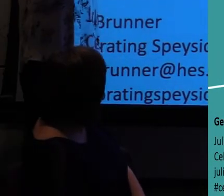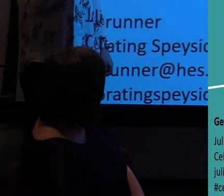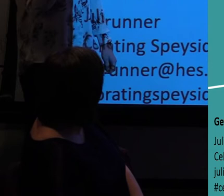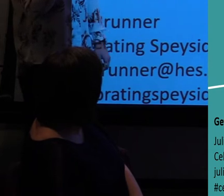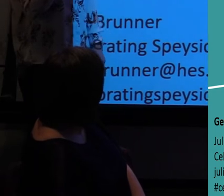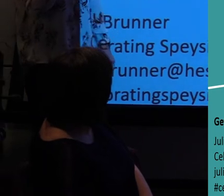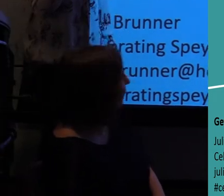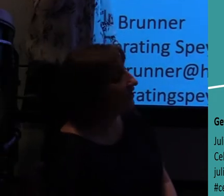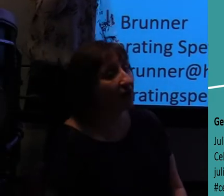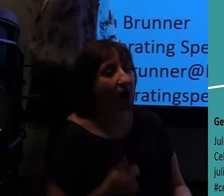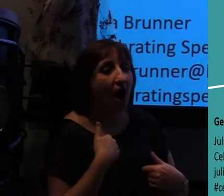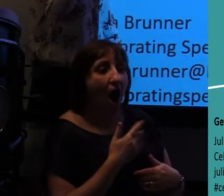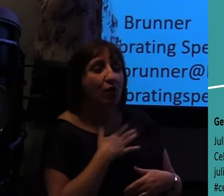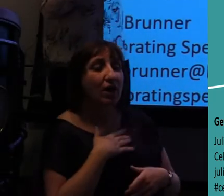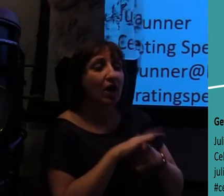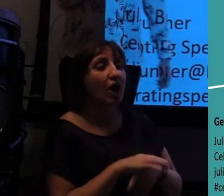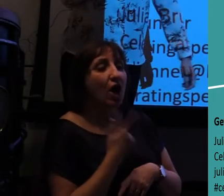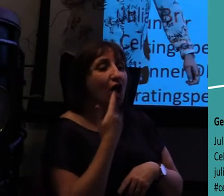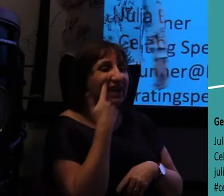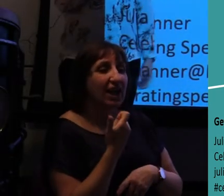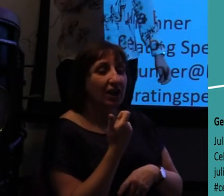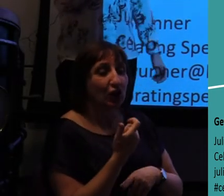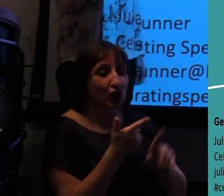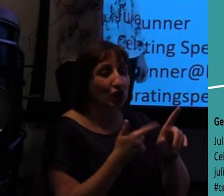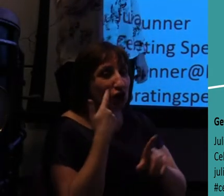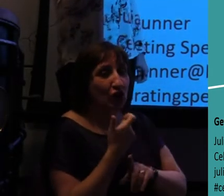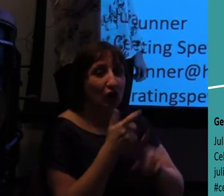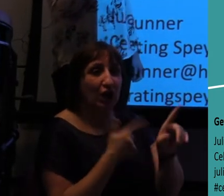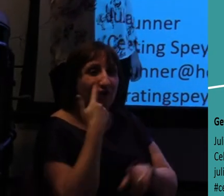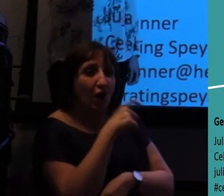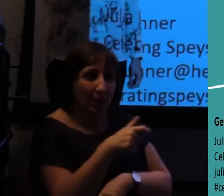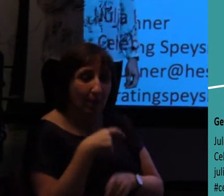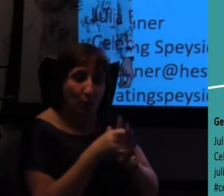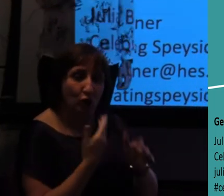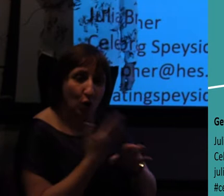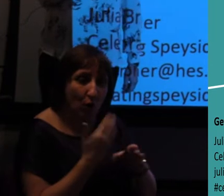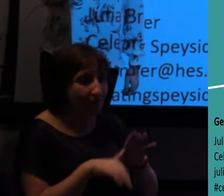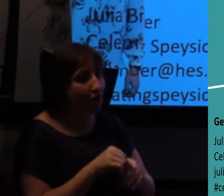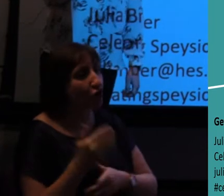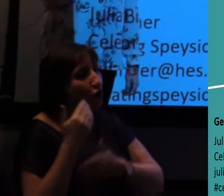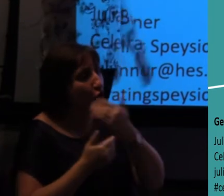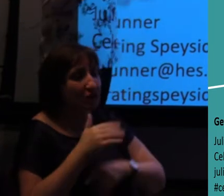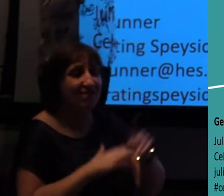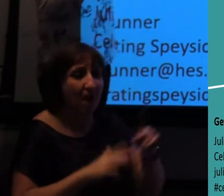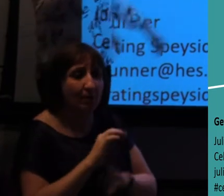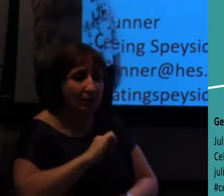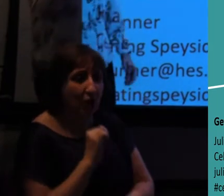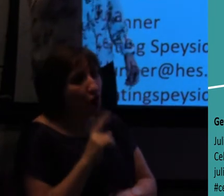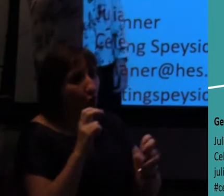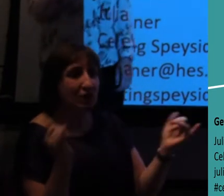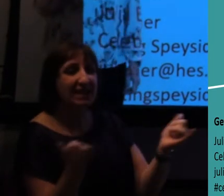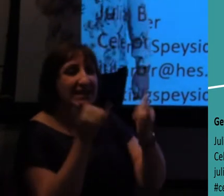So I would like to talk about a Year of Young People project that I recently started working on for Historic Environment Scotland called